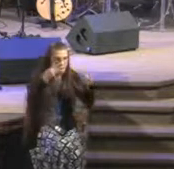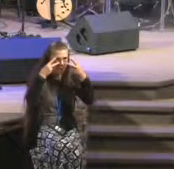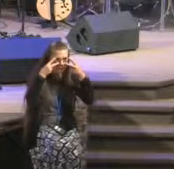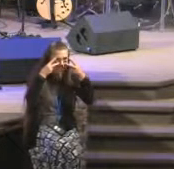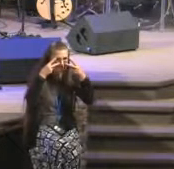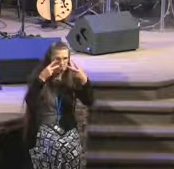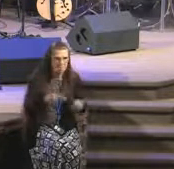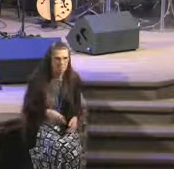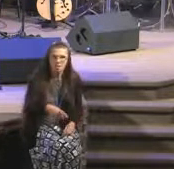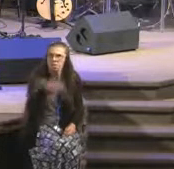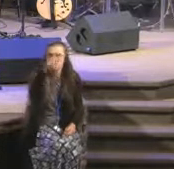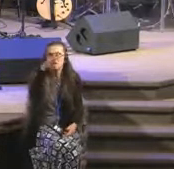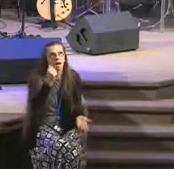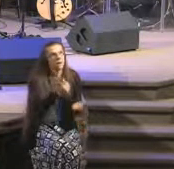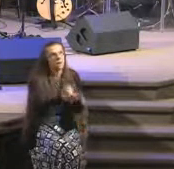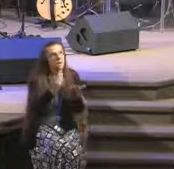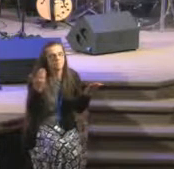God help us.